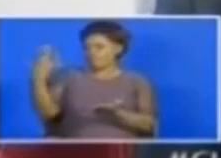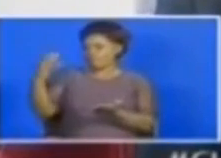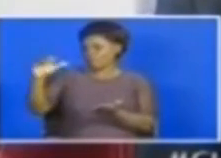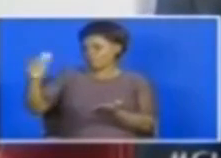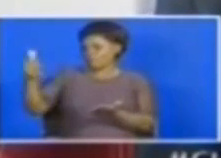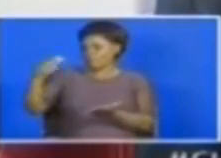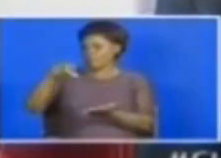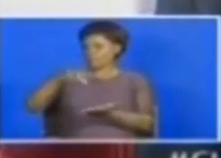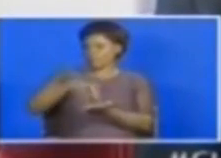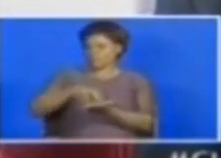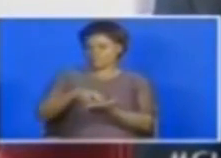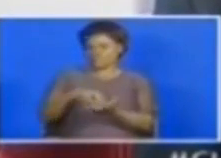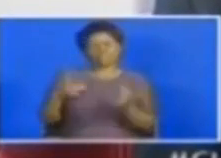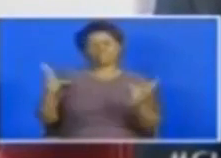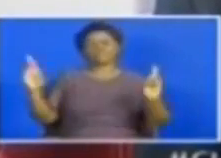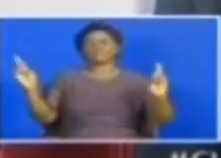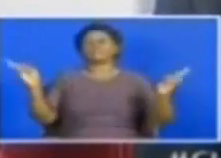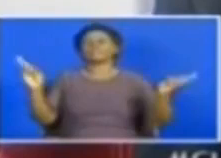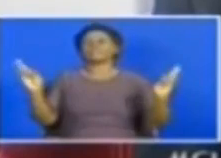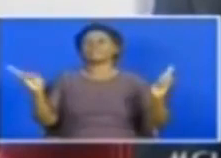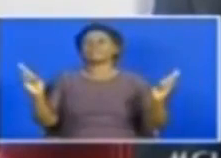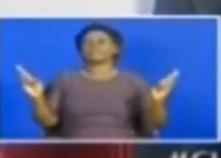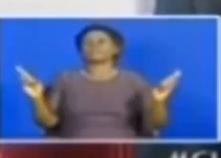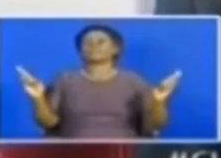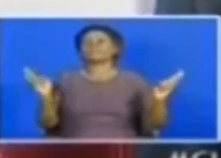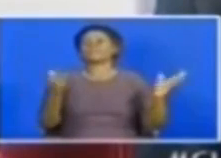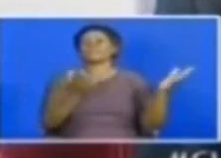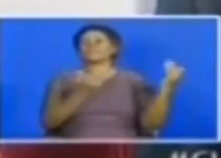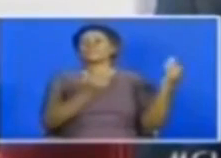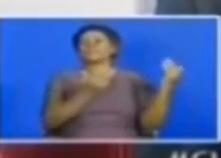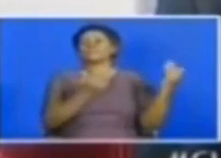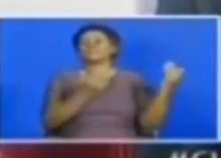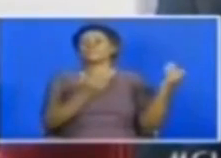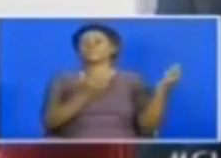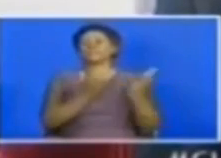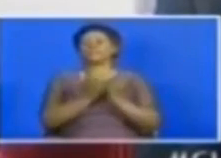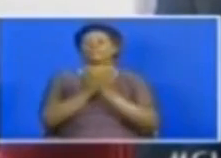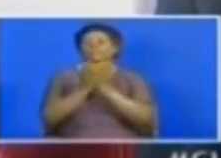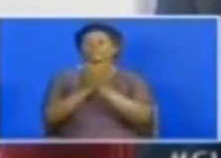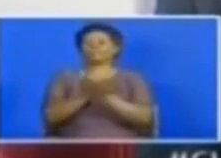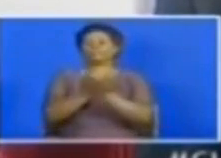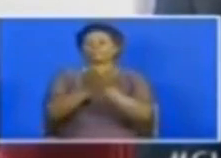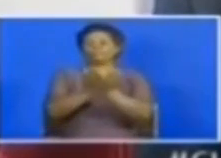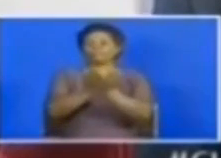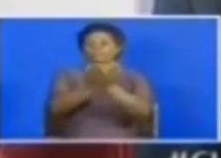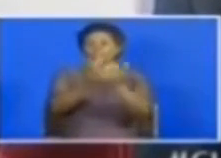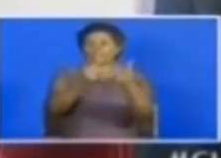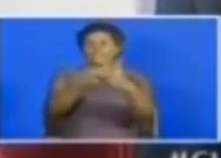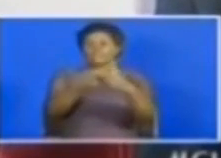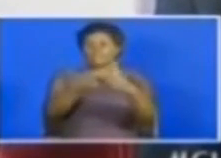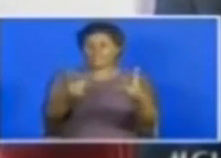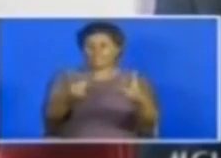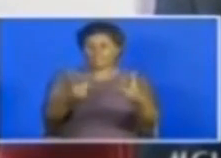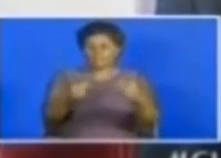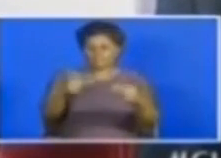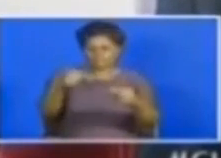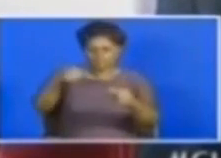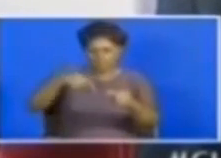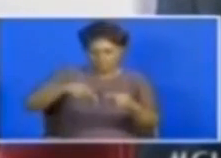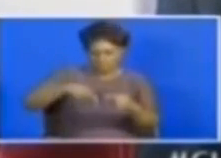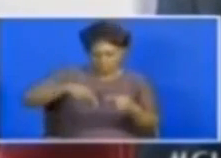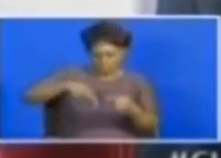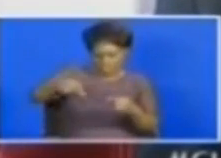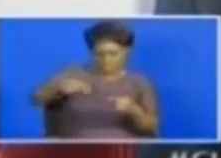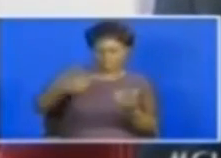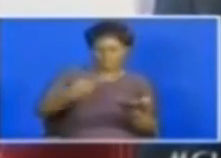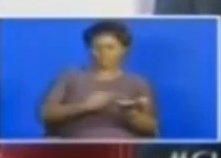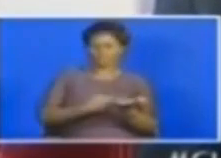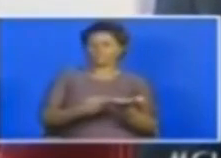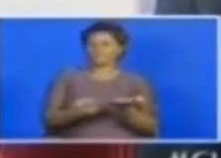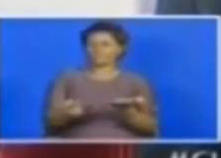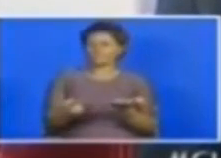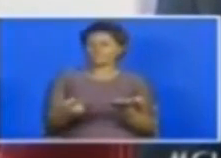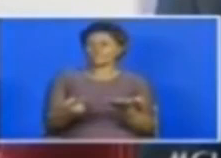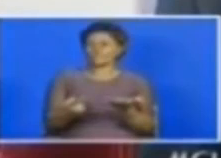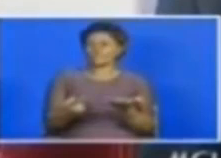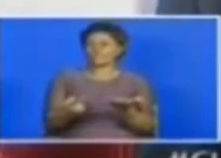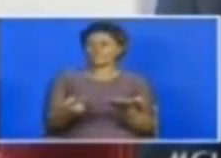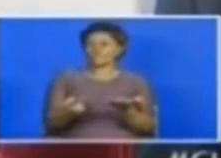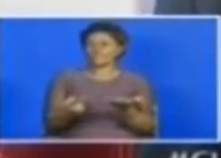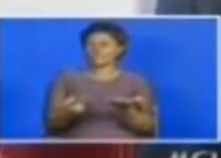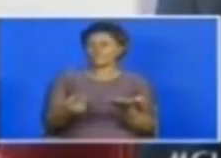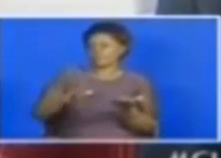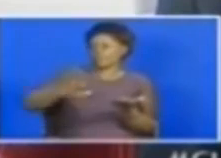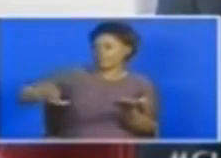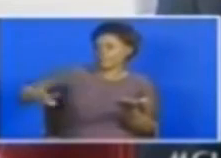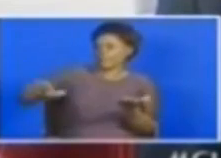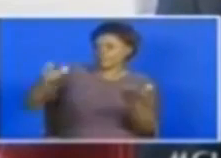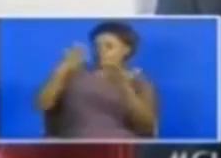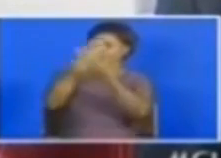other positions, they are ready. We are expecting shipment to begin from this coming week for the rest of the ballot papers. What we are left with